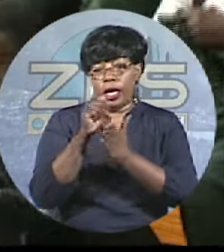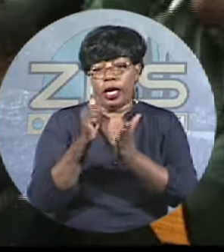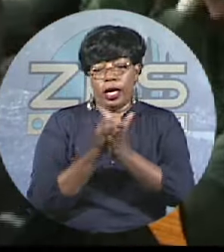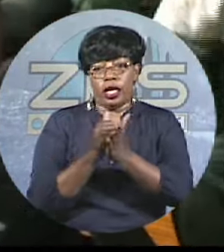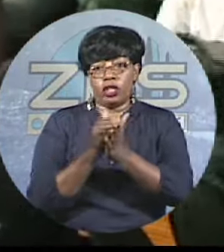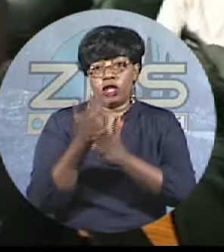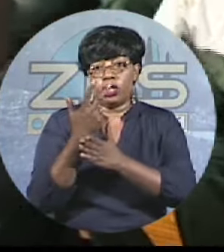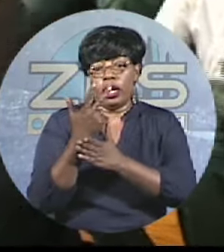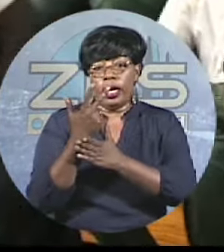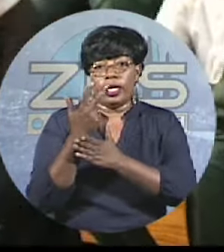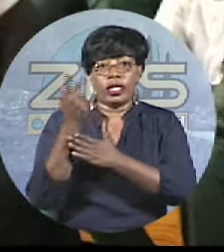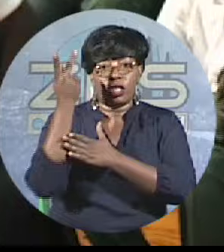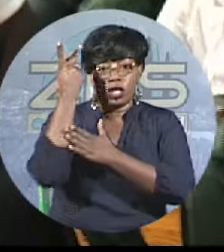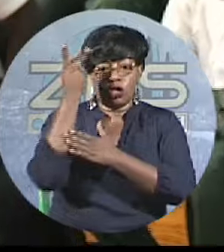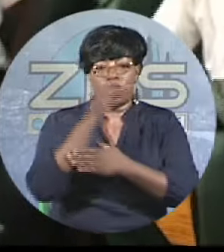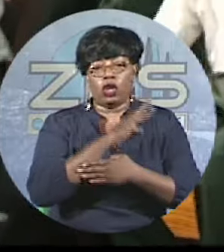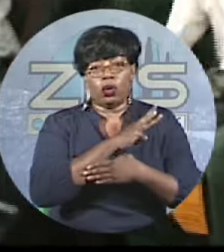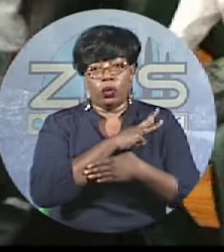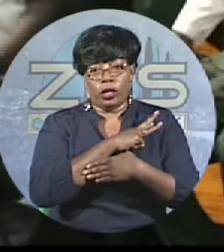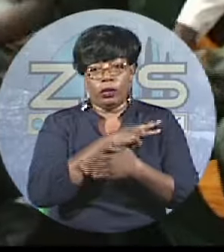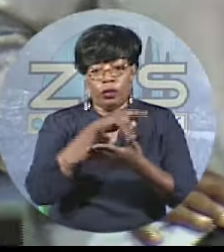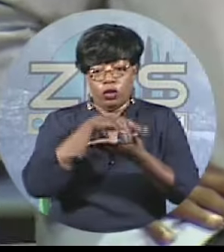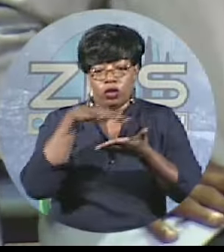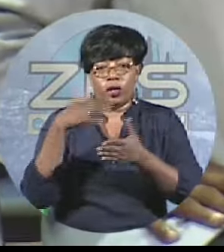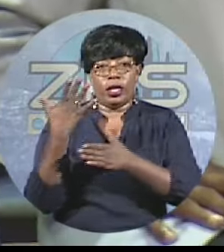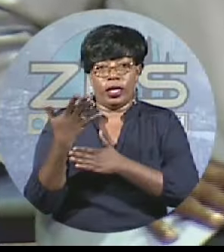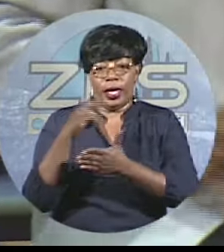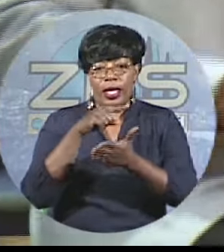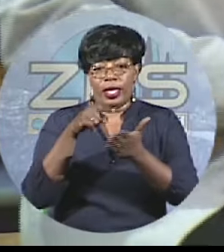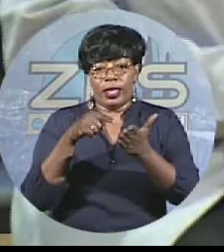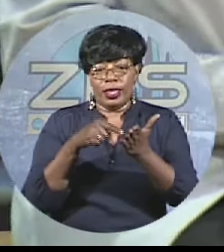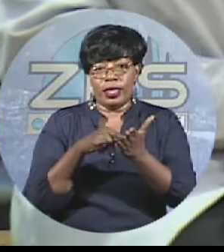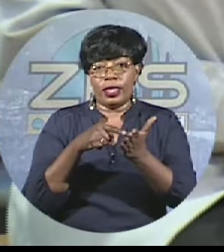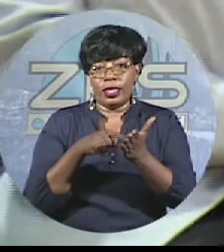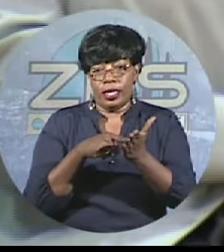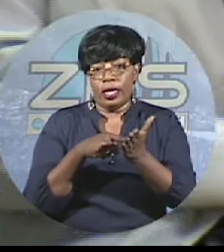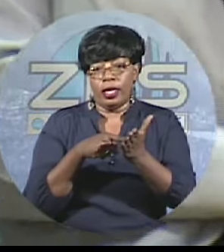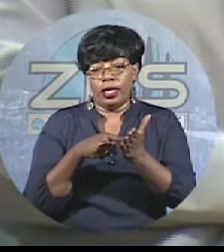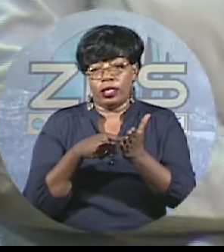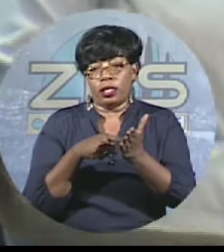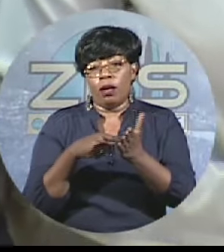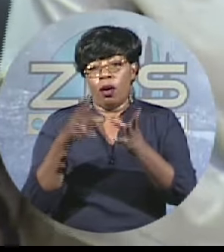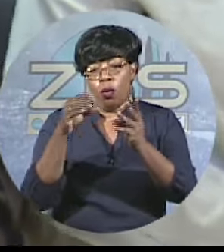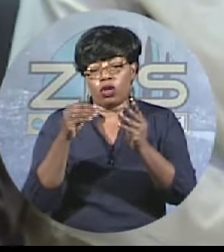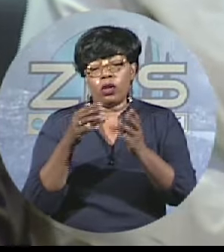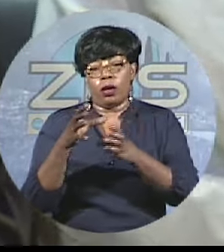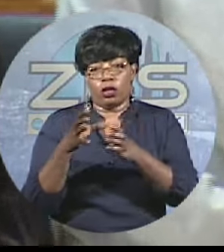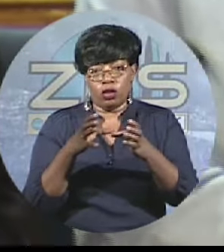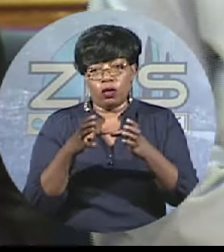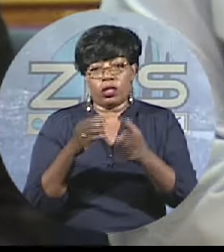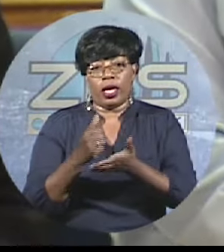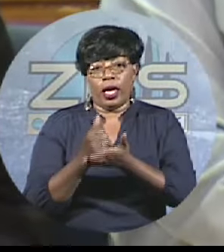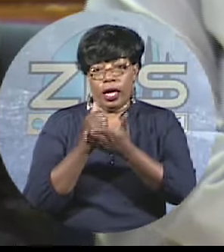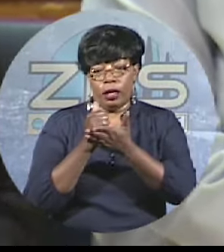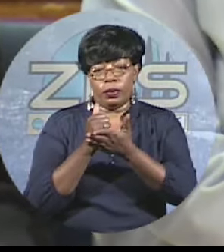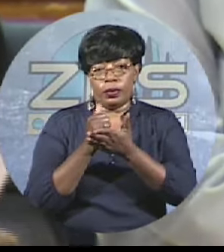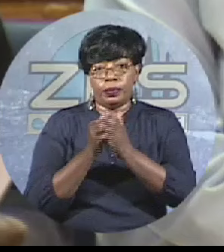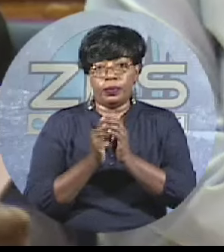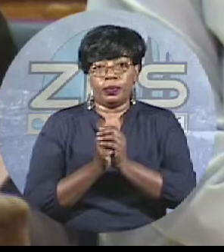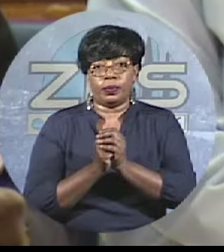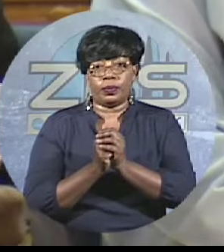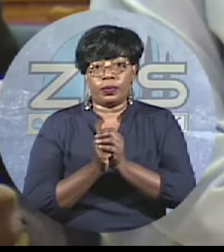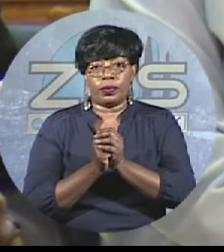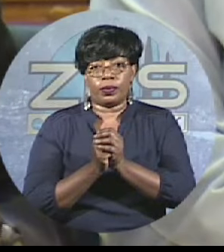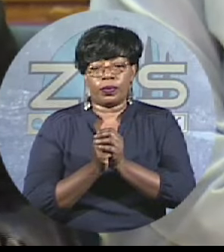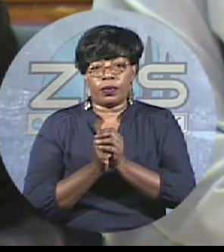was a student at the school. He says the retreat is also part of efforts to ensure that the teens are better equipped to handle the challenges they encounter